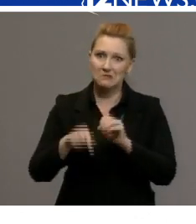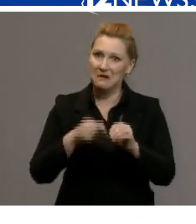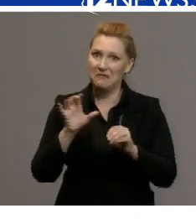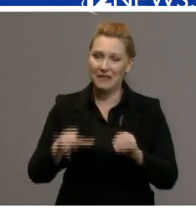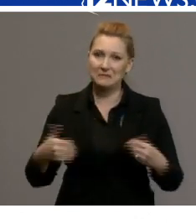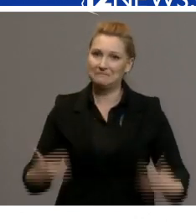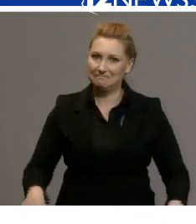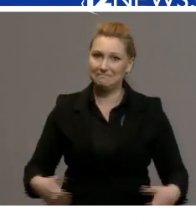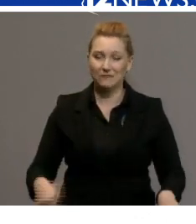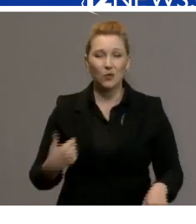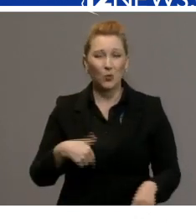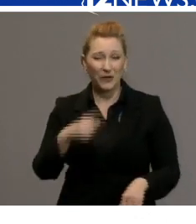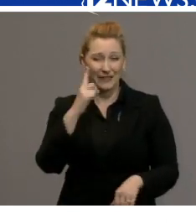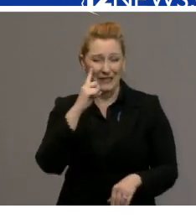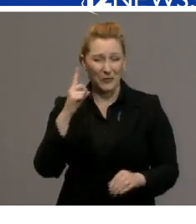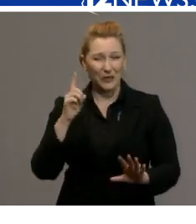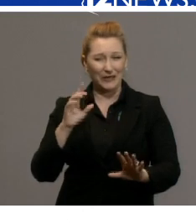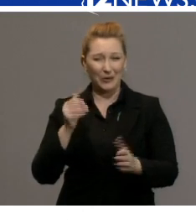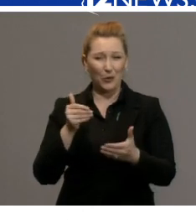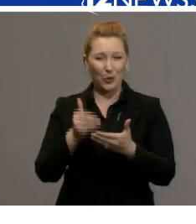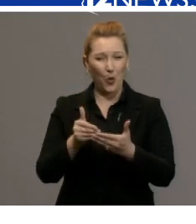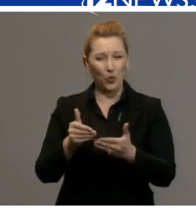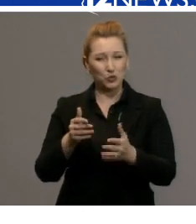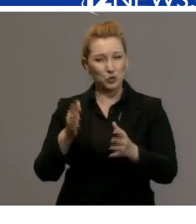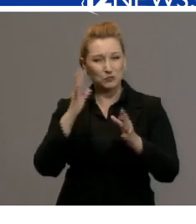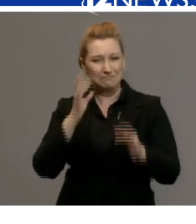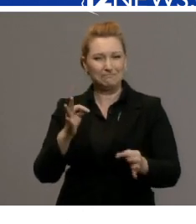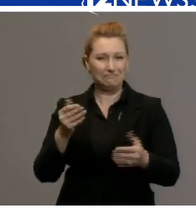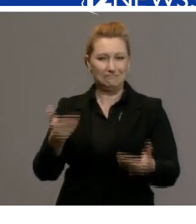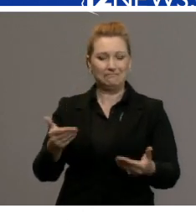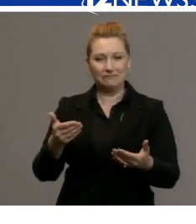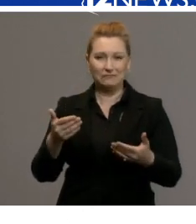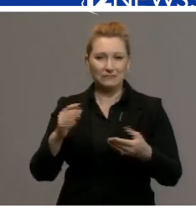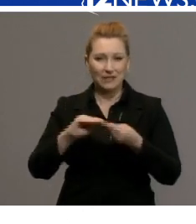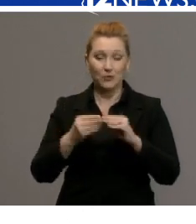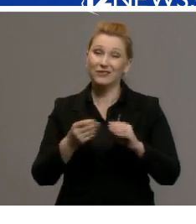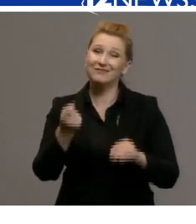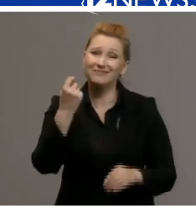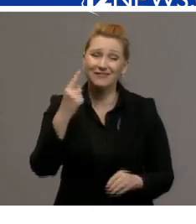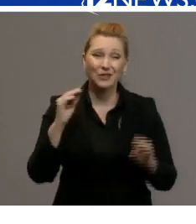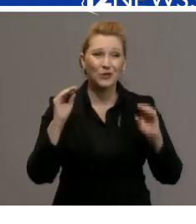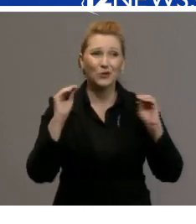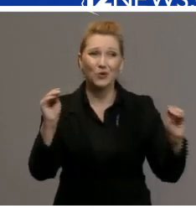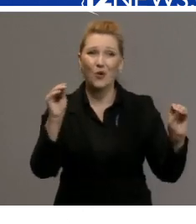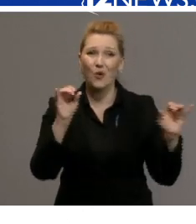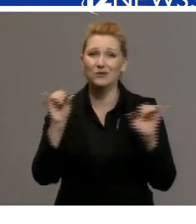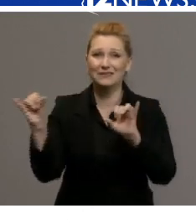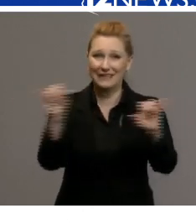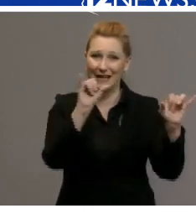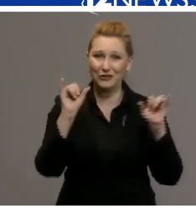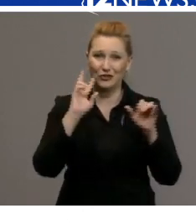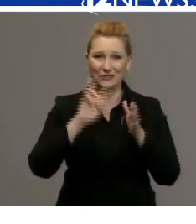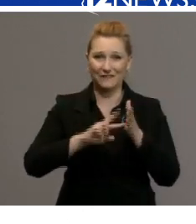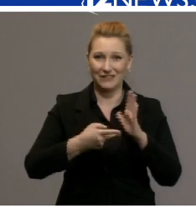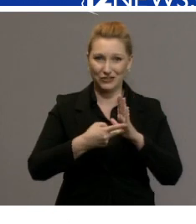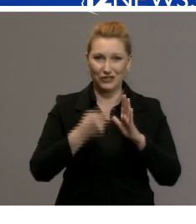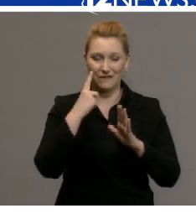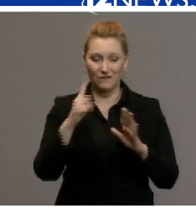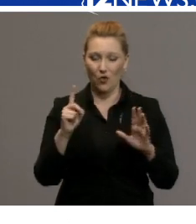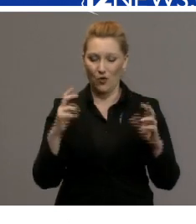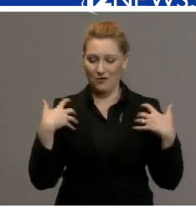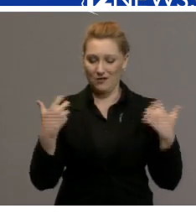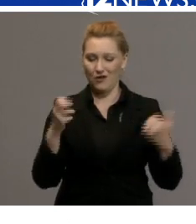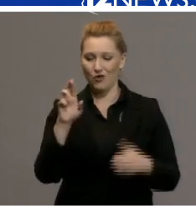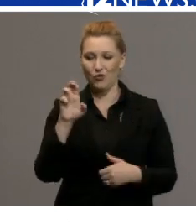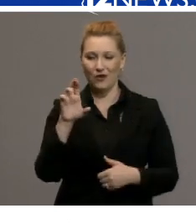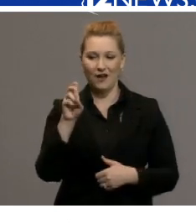close. There is no national definition of recovered. So when we reached out to Johns Hopkins, they're doing an algorithm, and